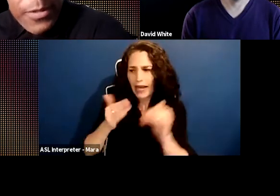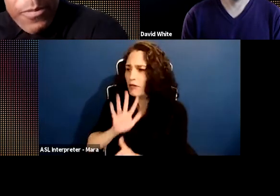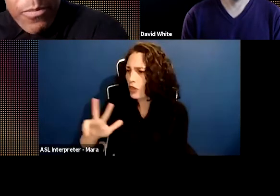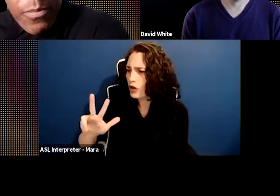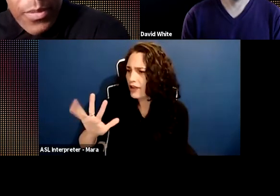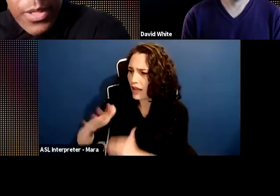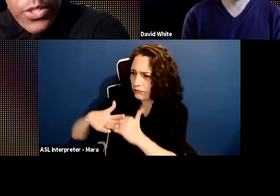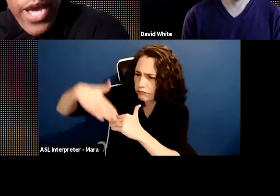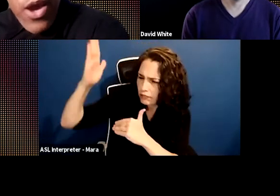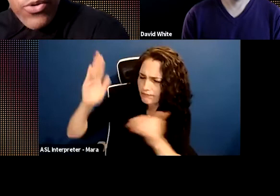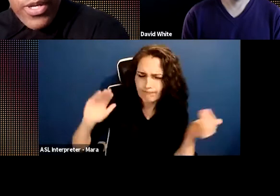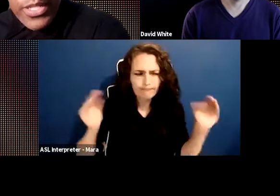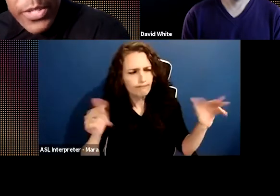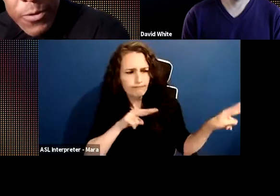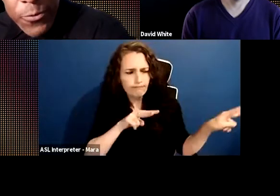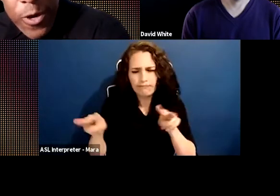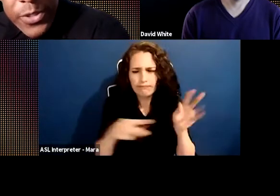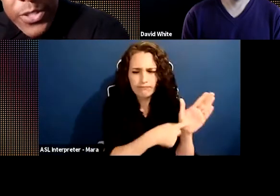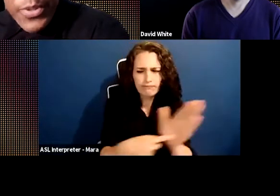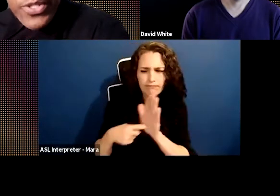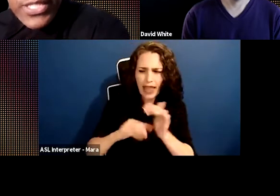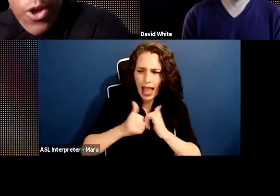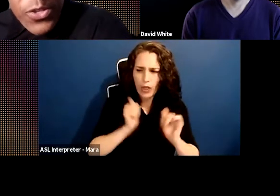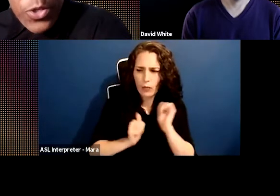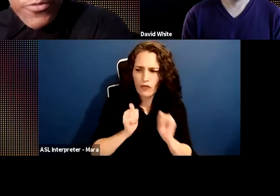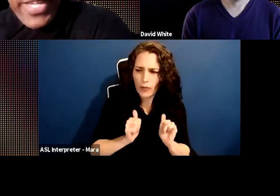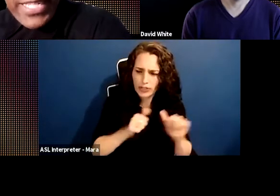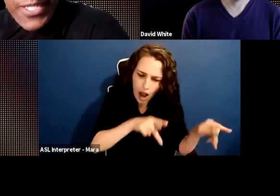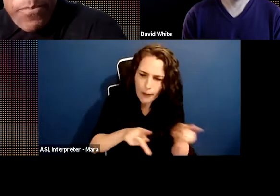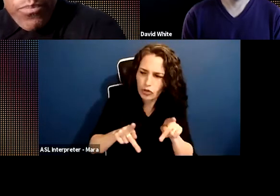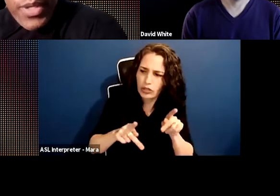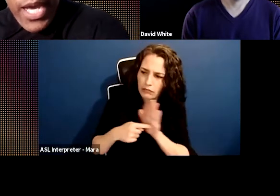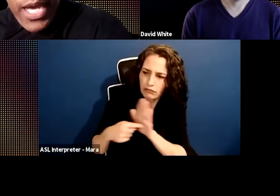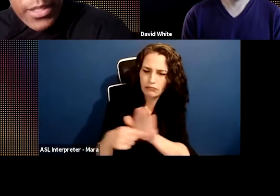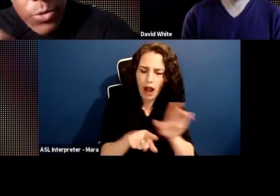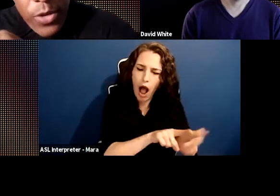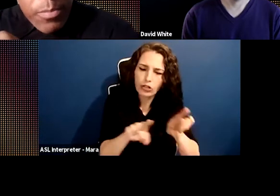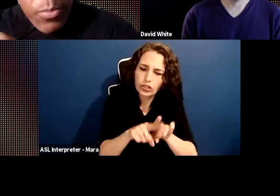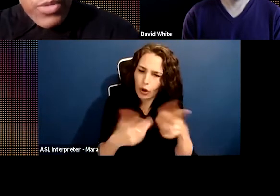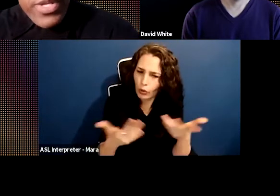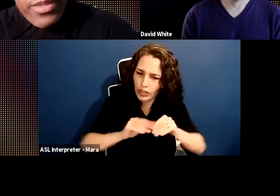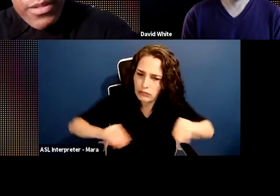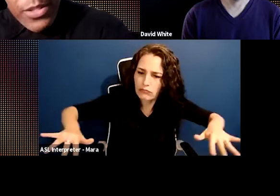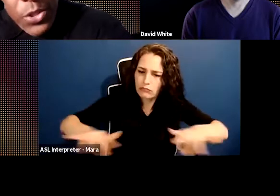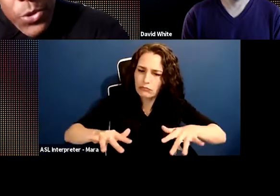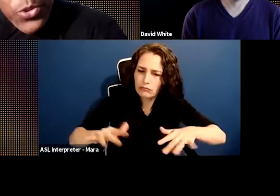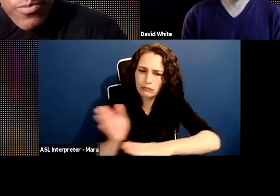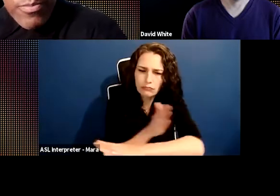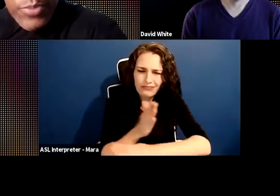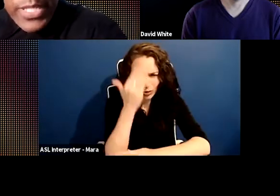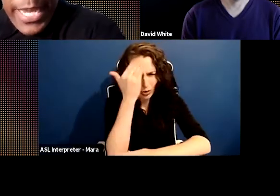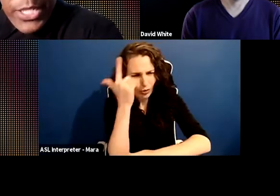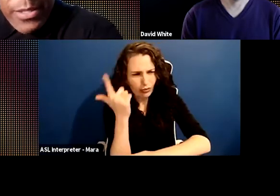plus? So how do these performers' opportunities also reflect across the board with the